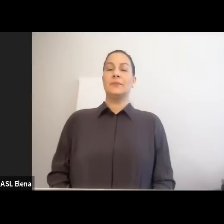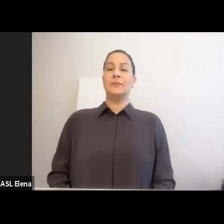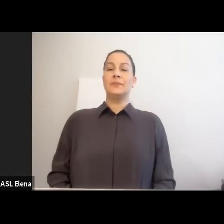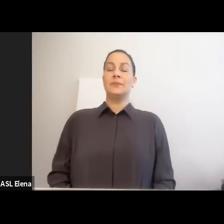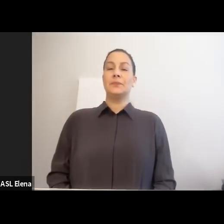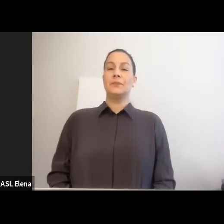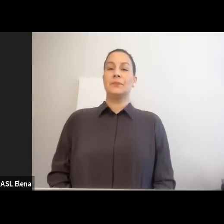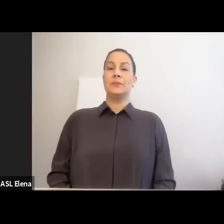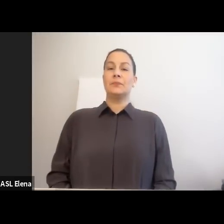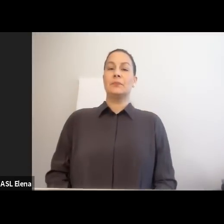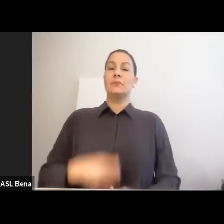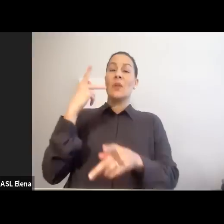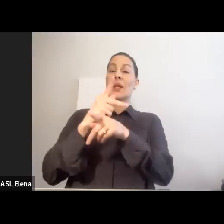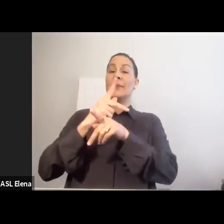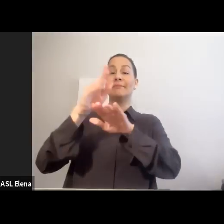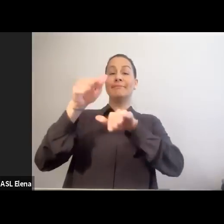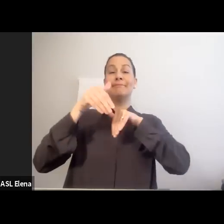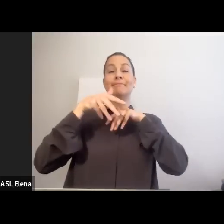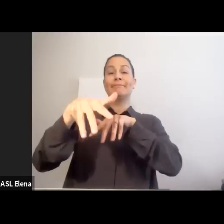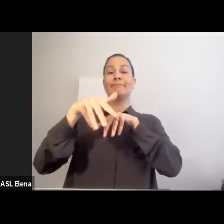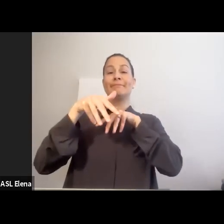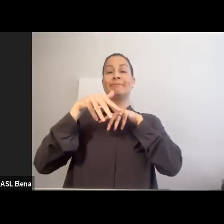and keep marching on.